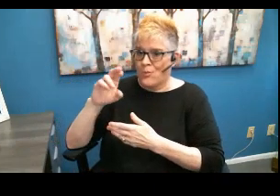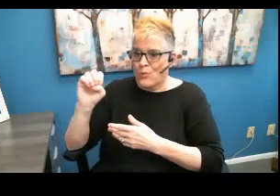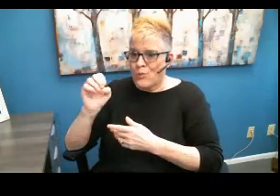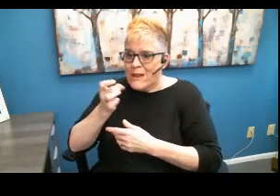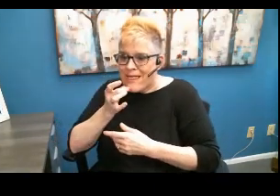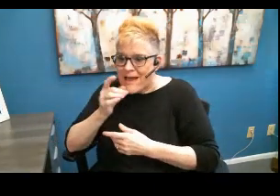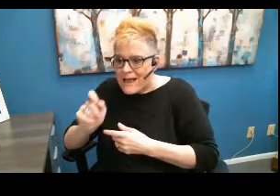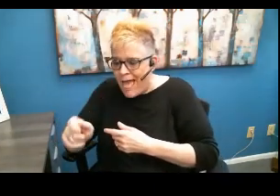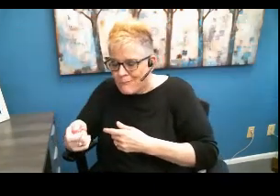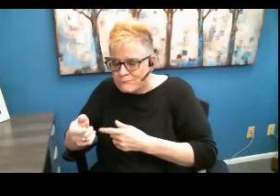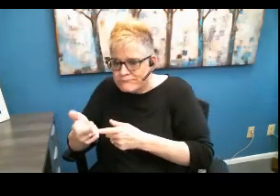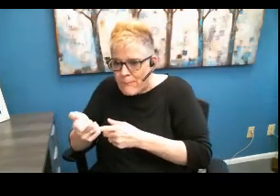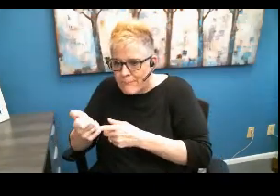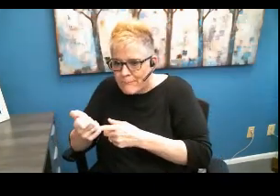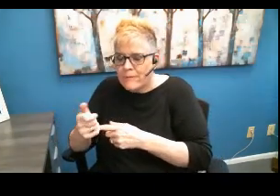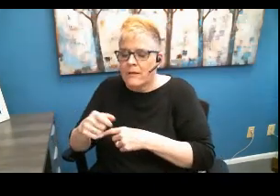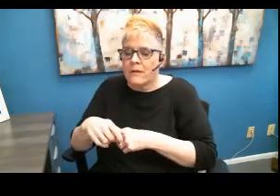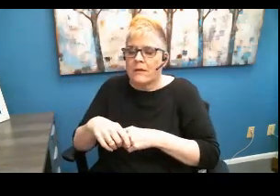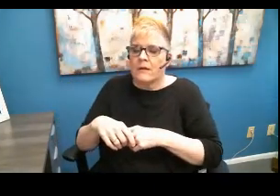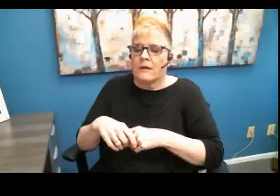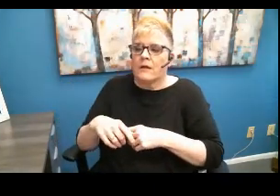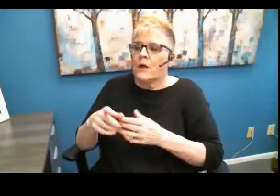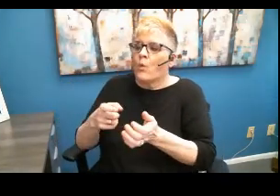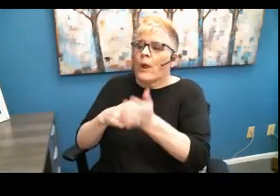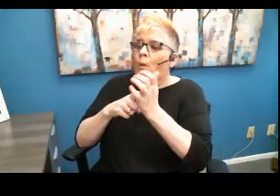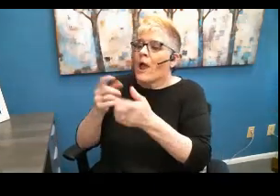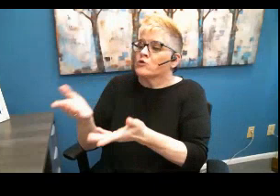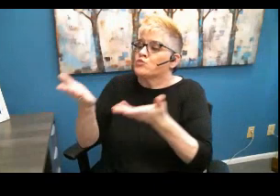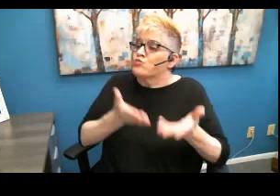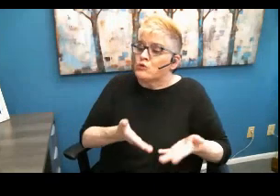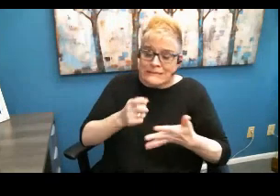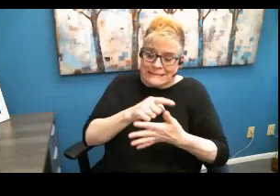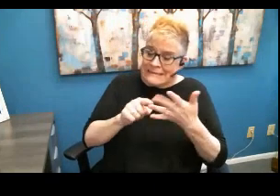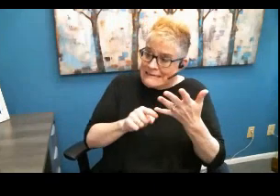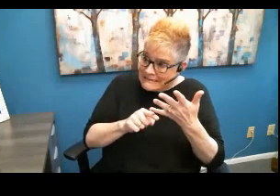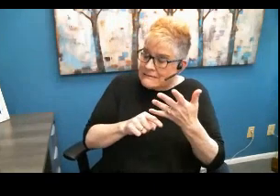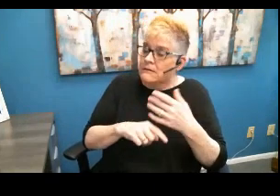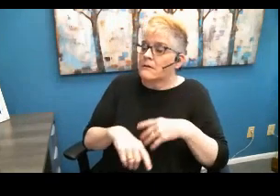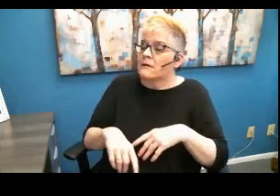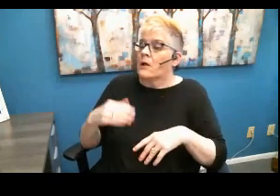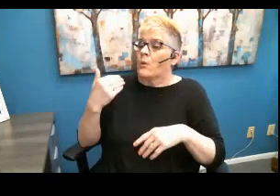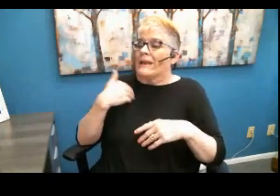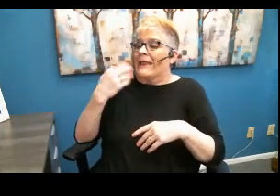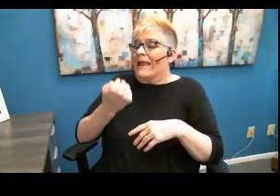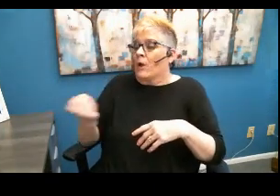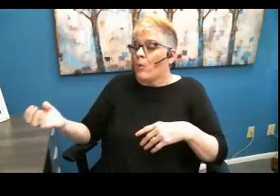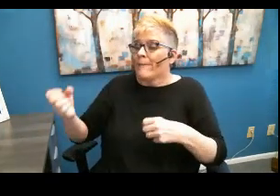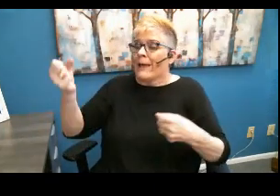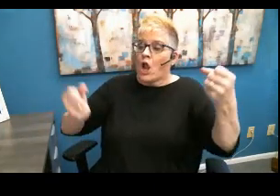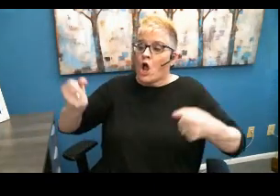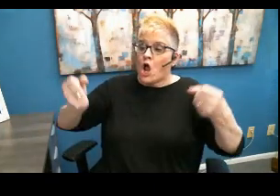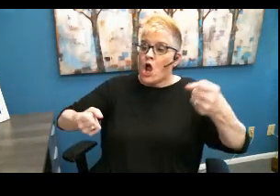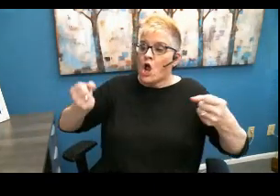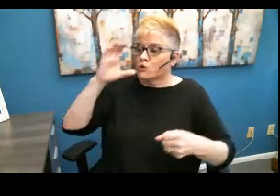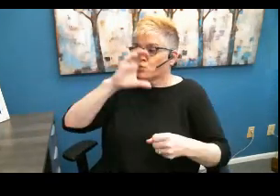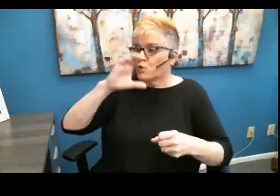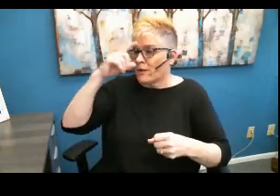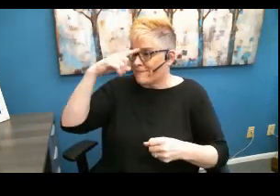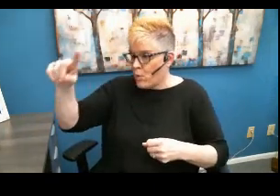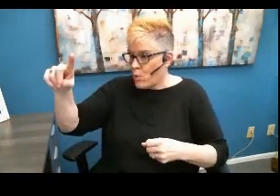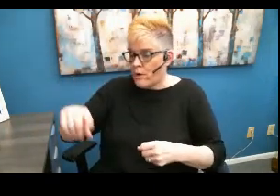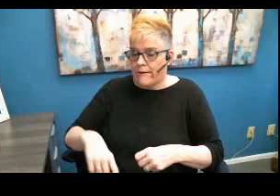the qualifications that the technician should bring. These are the equipment and vehicles that we're looking for. This is the